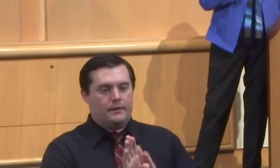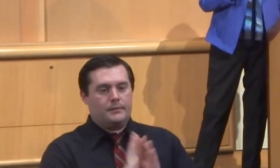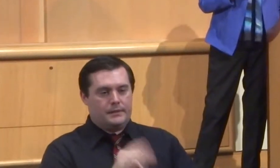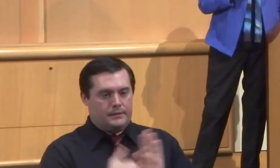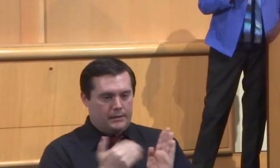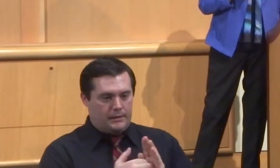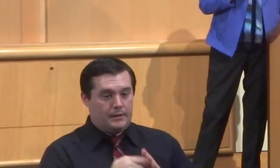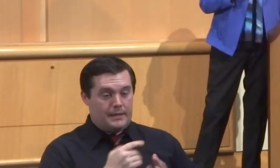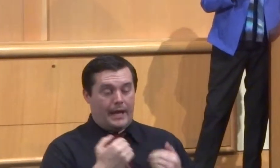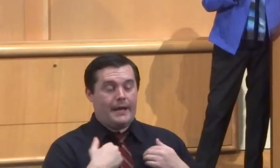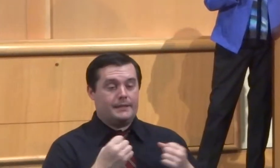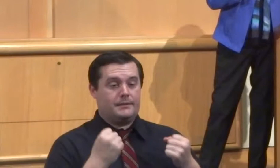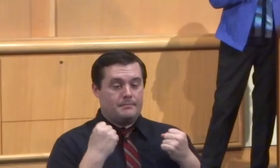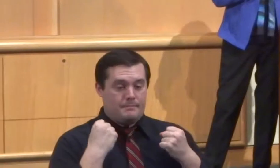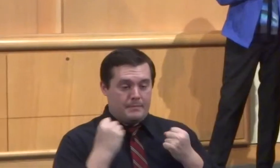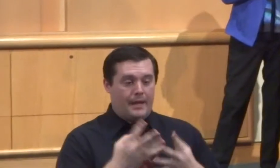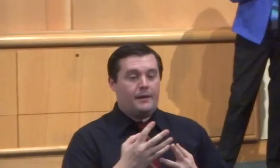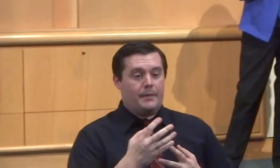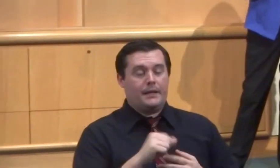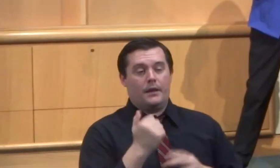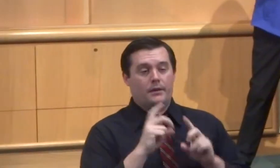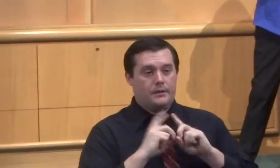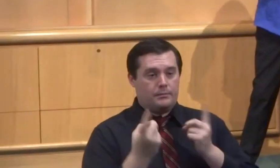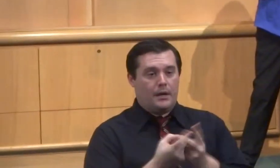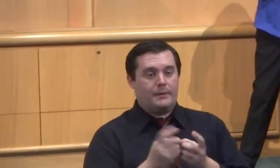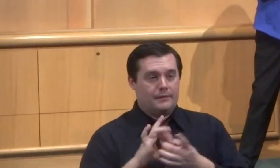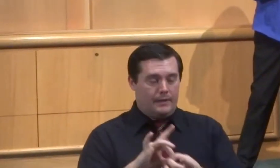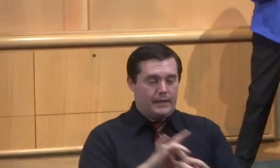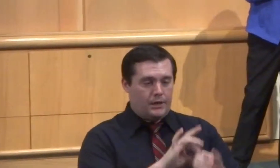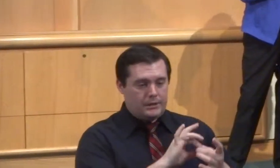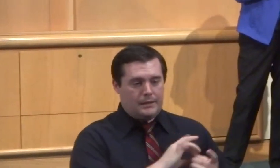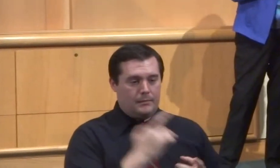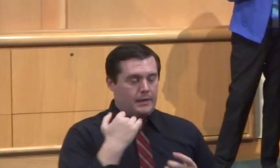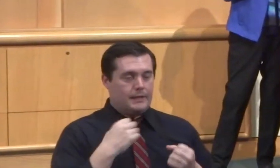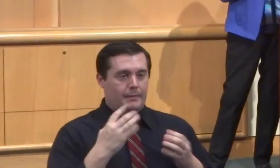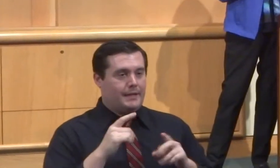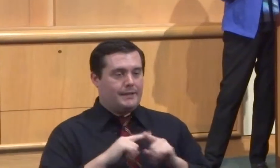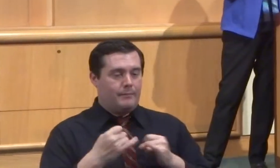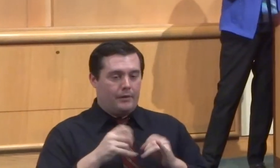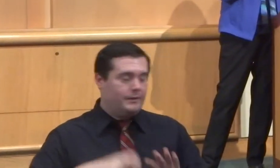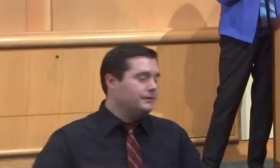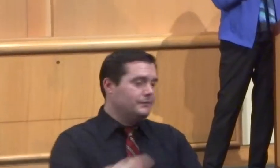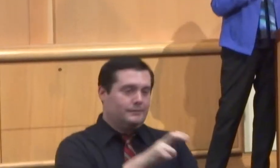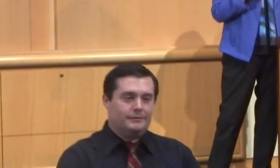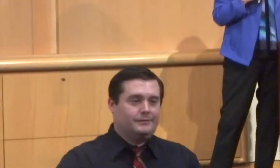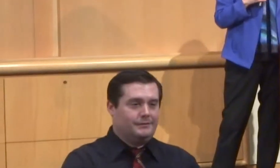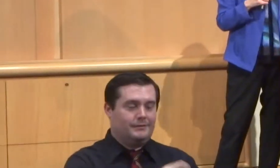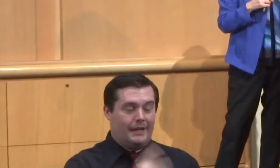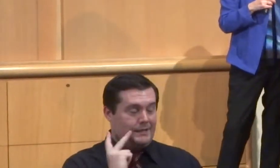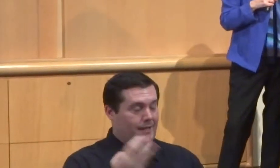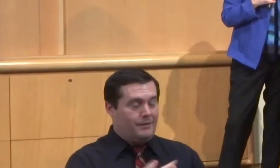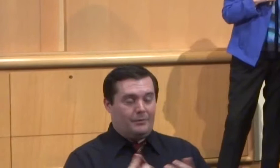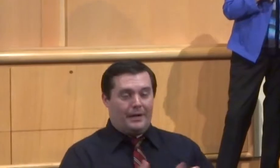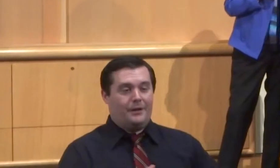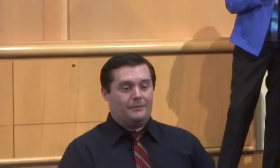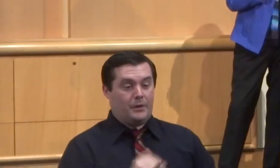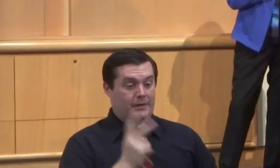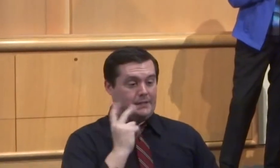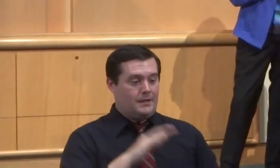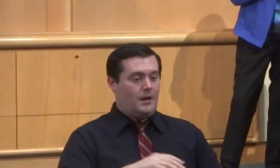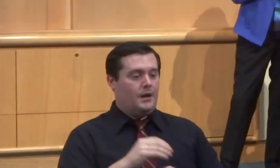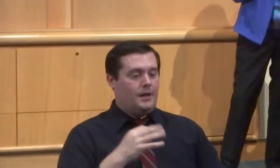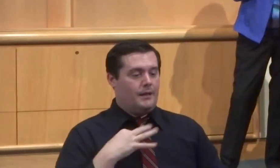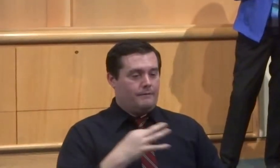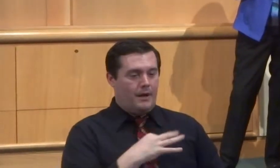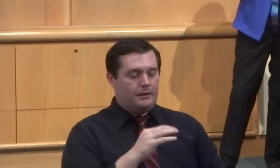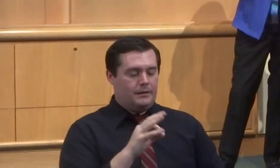Center. He has a number of additional departmental affiliations because he crosses all boundaries as far as I can see, and also is on the